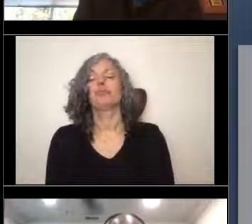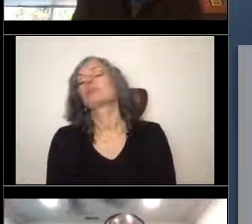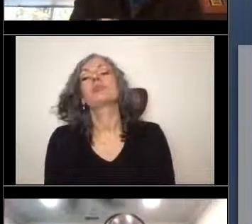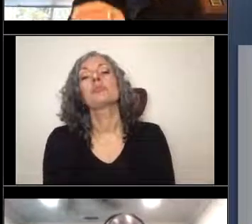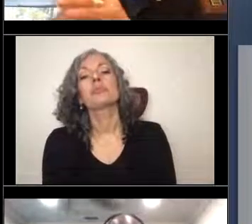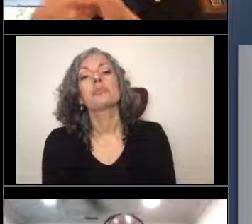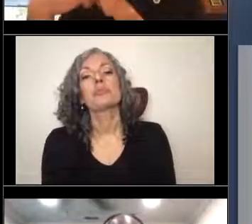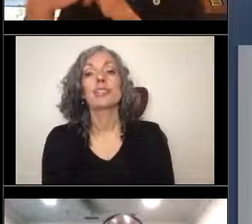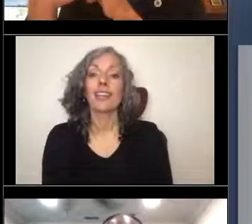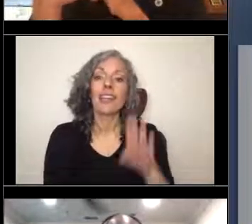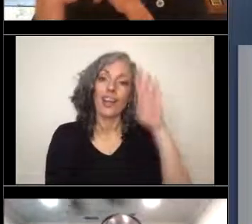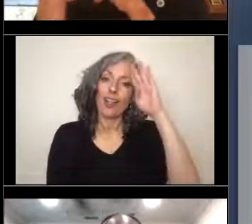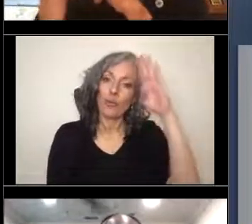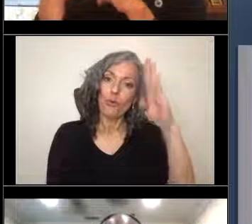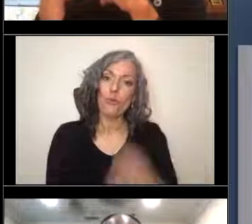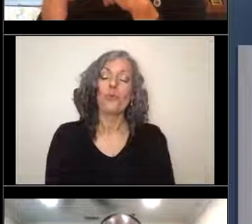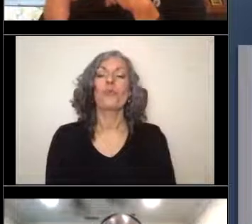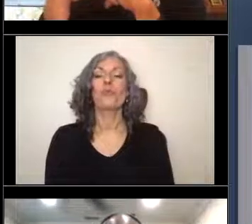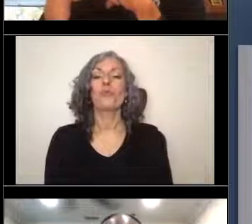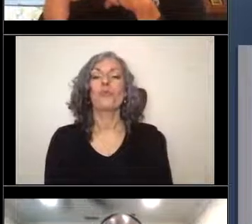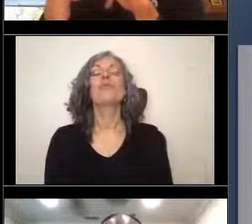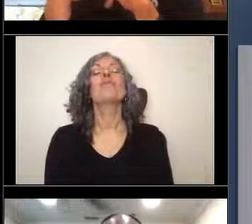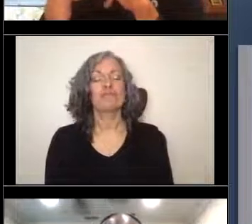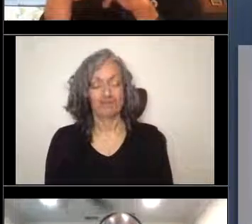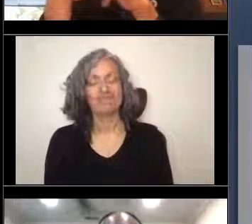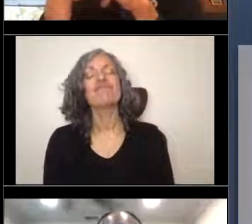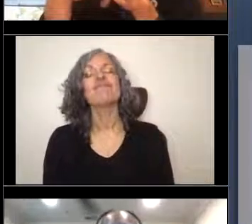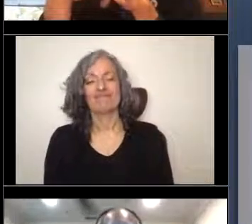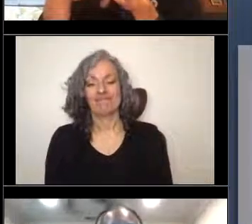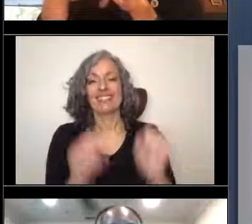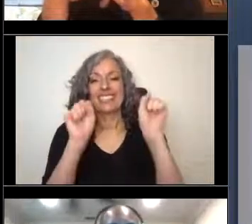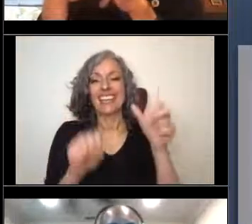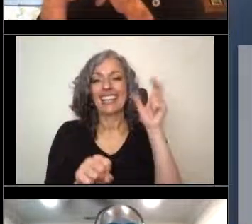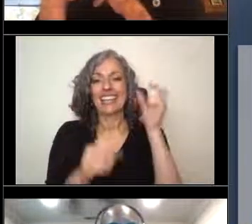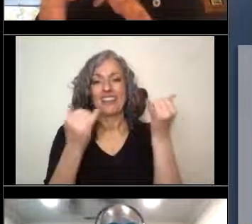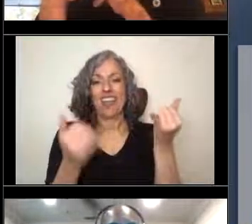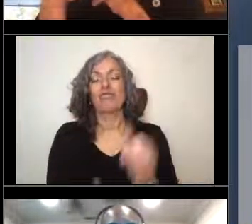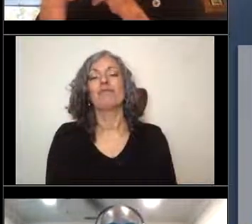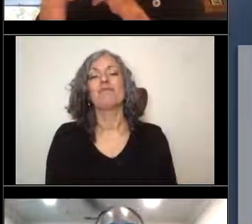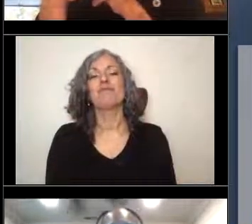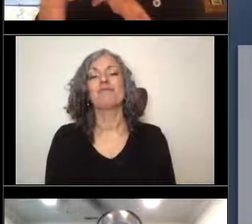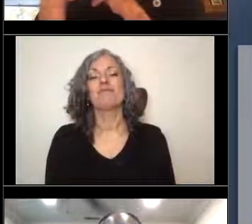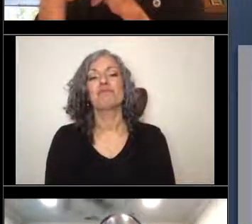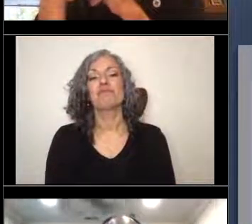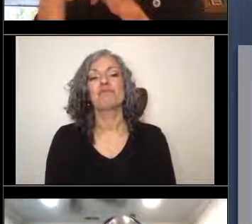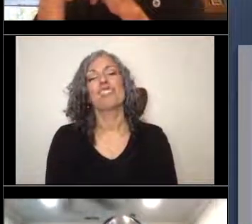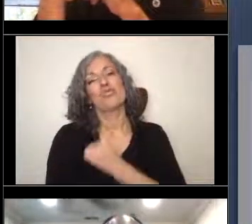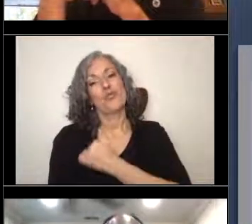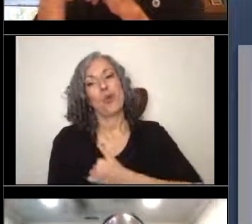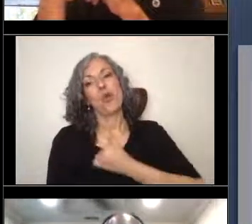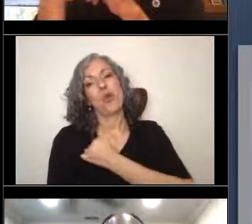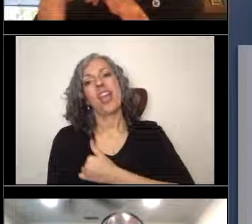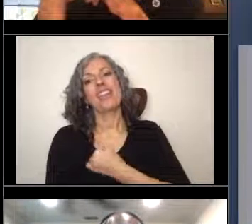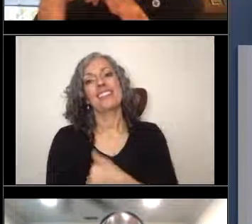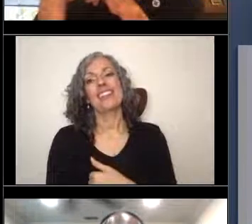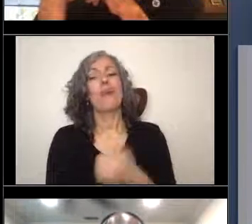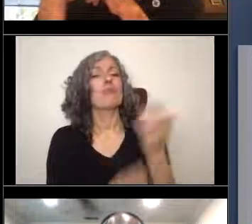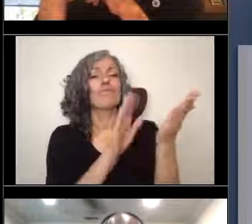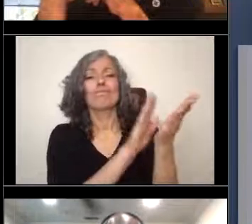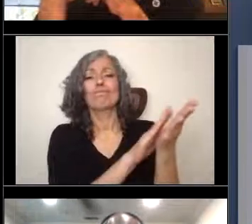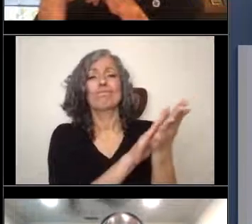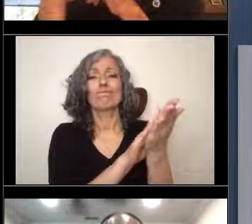Hello? There you are. Yes, we can now hear you. Okay, sorry. I just want to compliment everyone